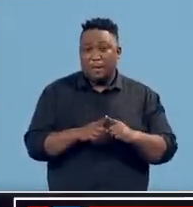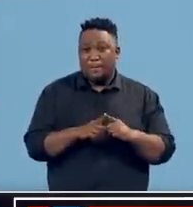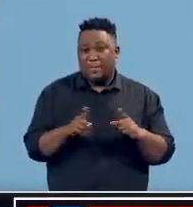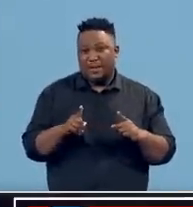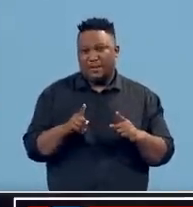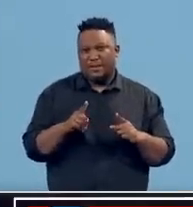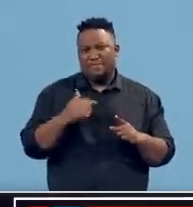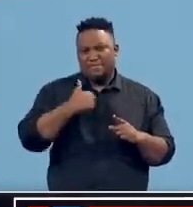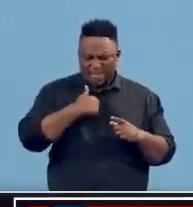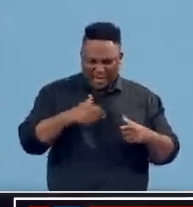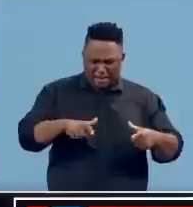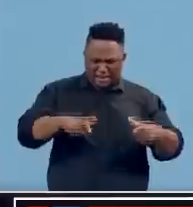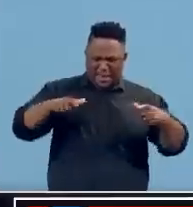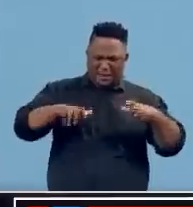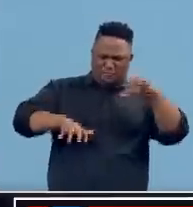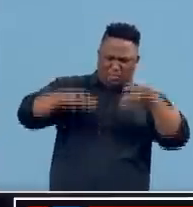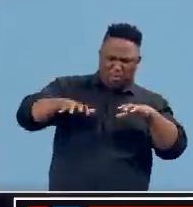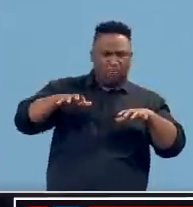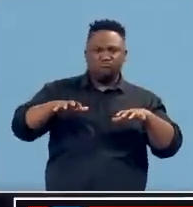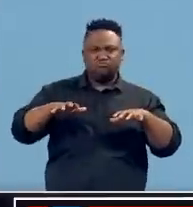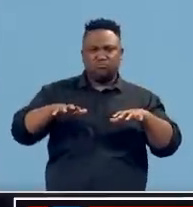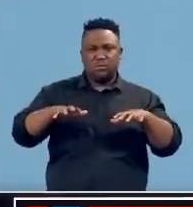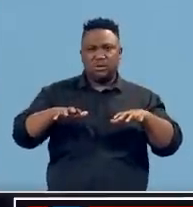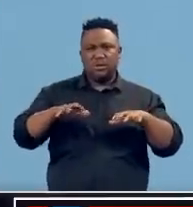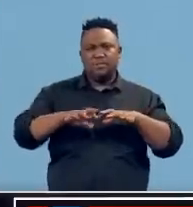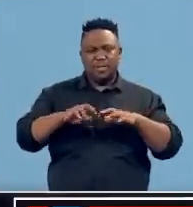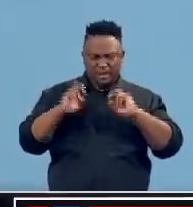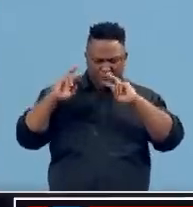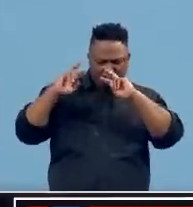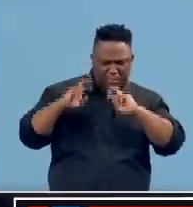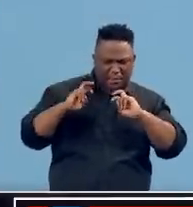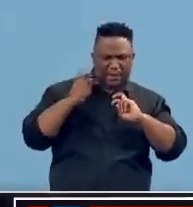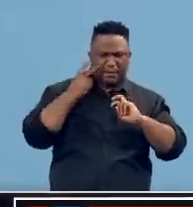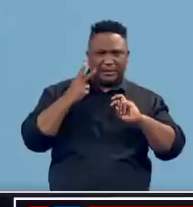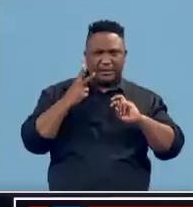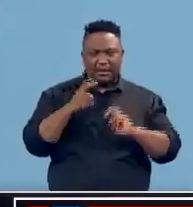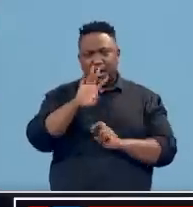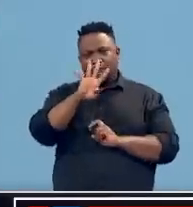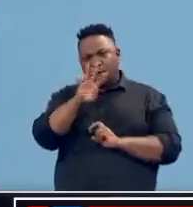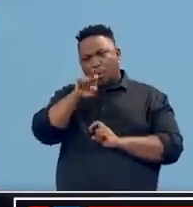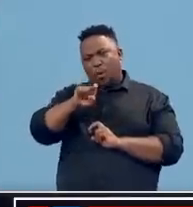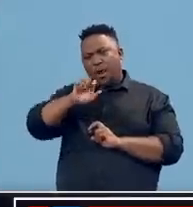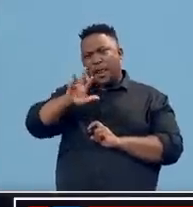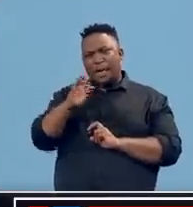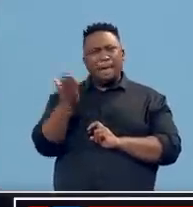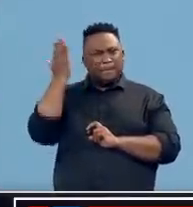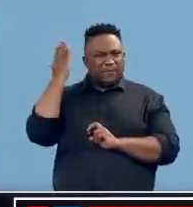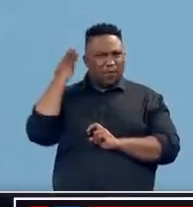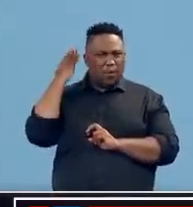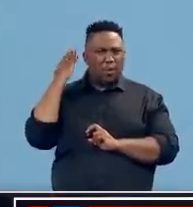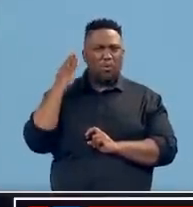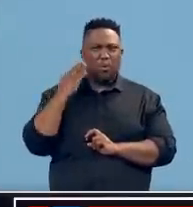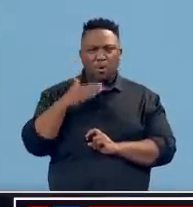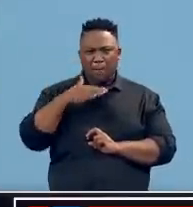that I could find a report of from this region, from the East Rand, was about a magnitude 4.9, which is considerably bigger